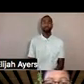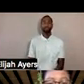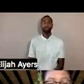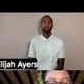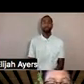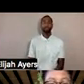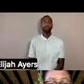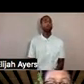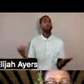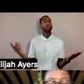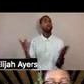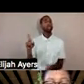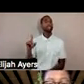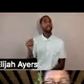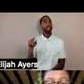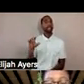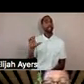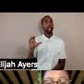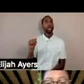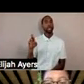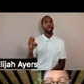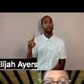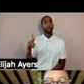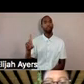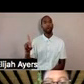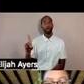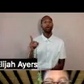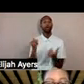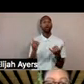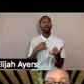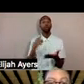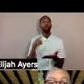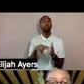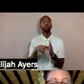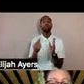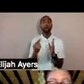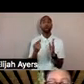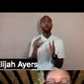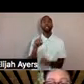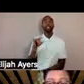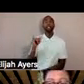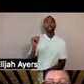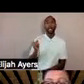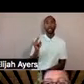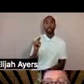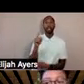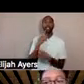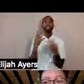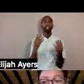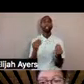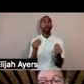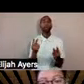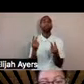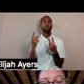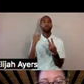What is the DJ and CarePod? So right now we're defining this as a soft regenerative space for dreaming